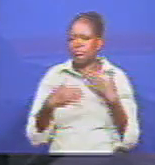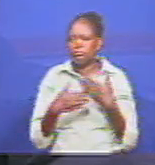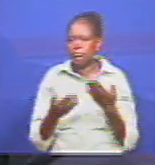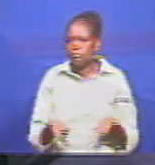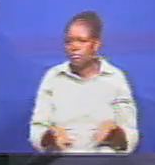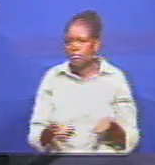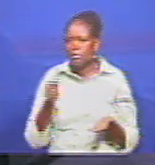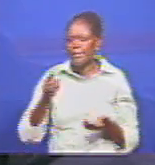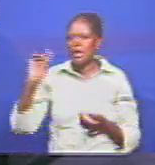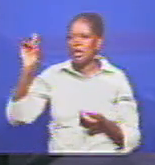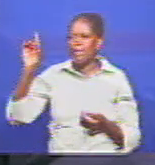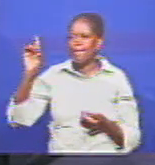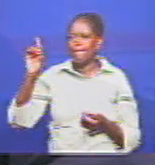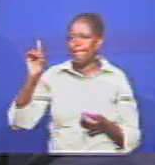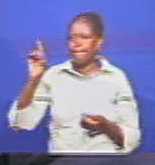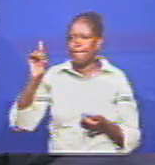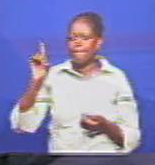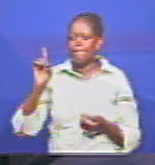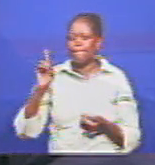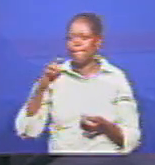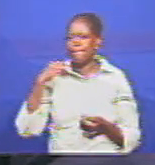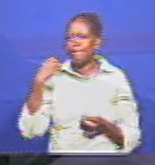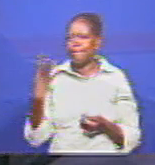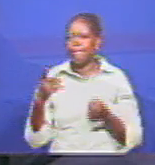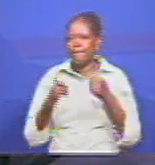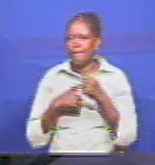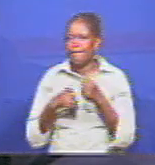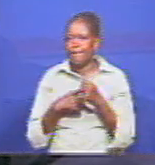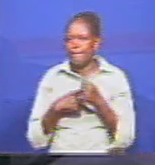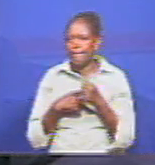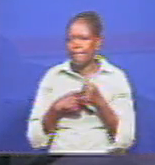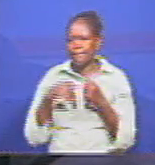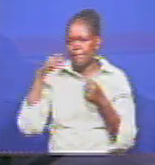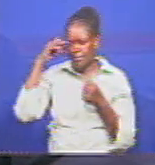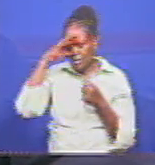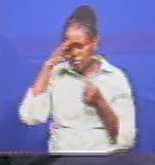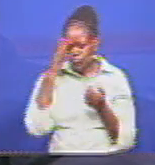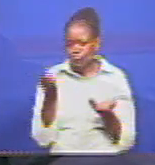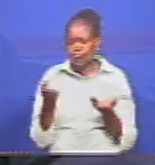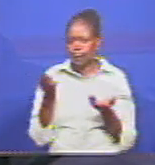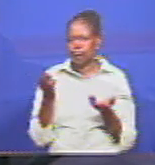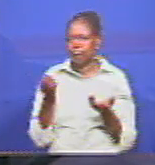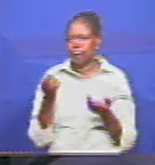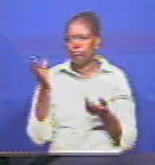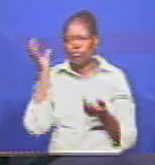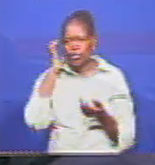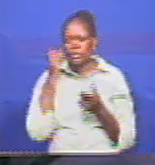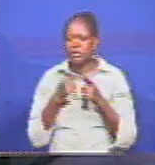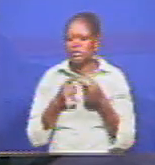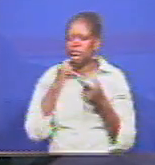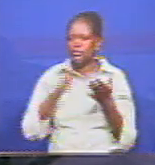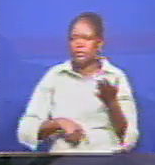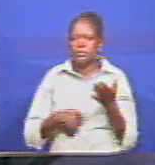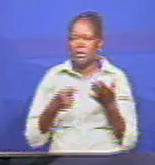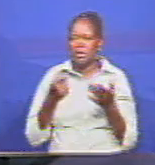Nairobi, uh-huh. in Riruta satellite, a theological seminary. Uh-huh. And he said to me that I am